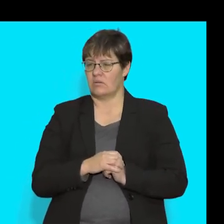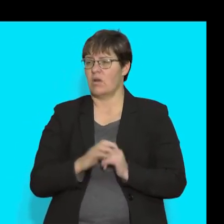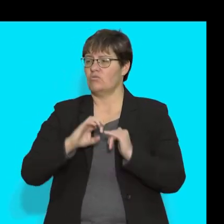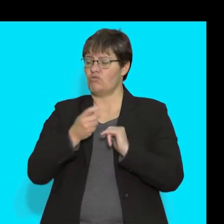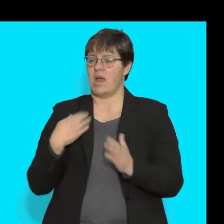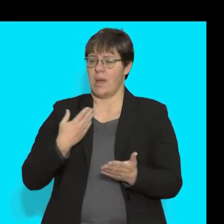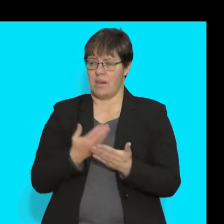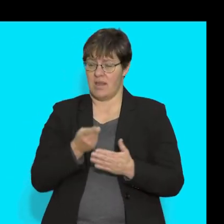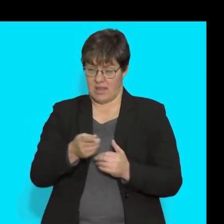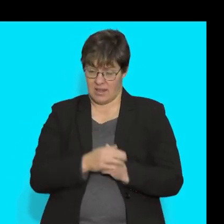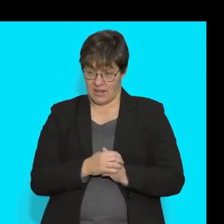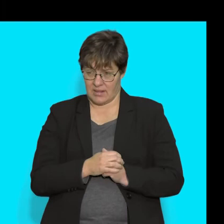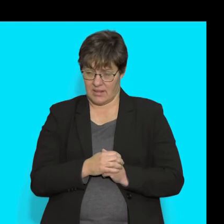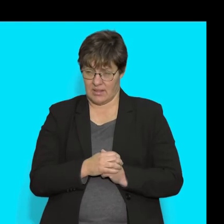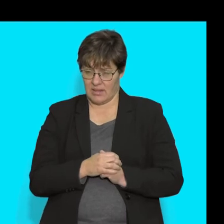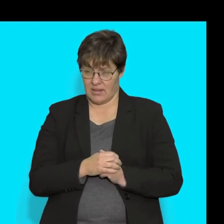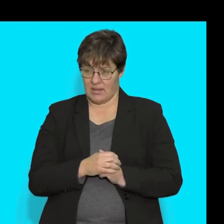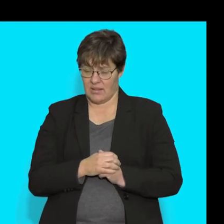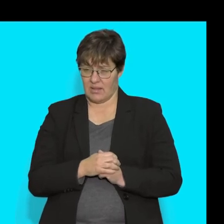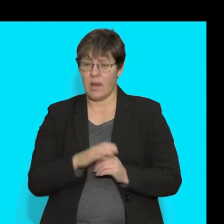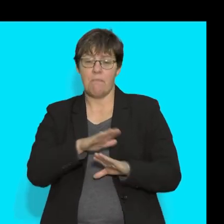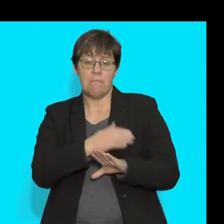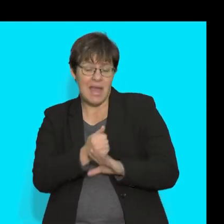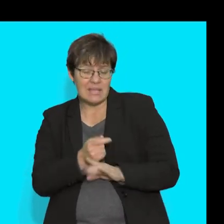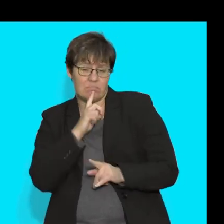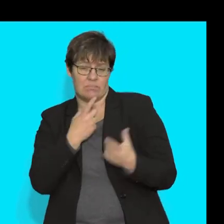then I'm going to try and apply that based